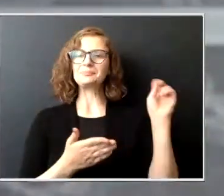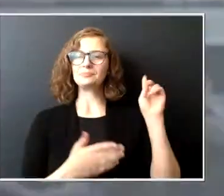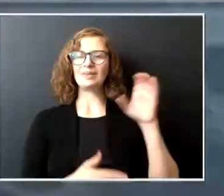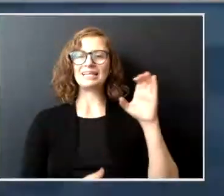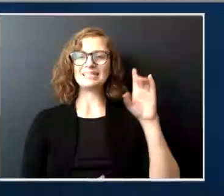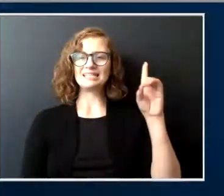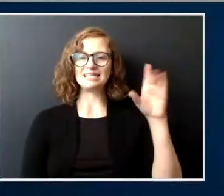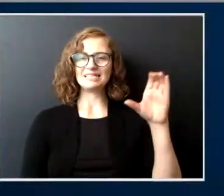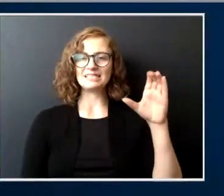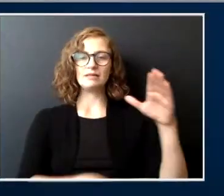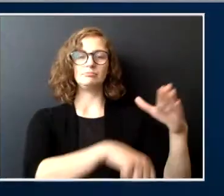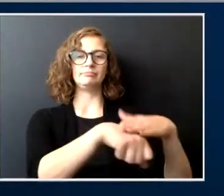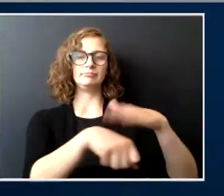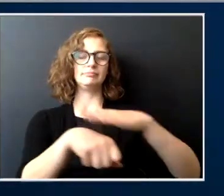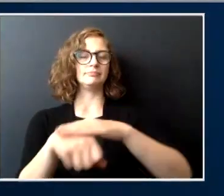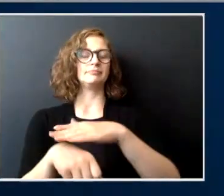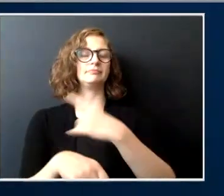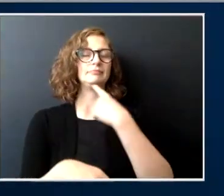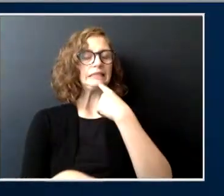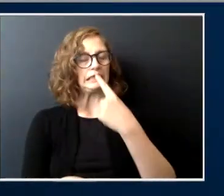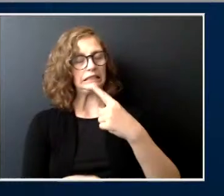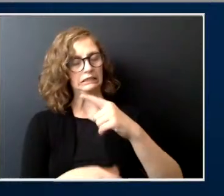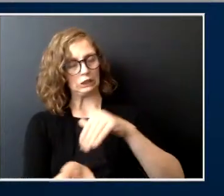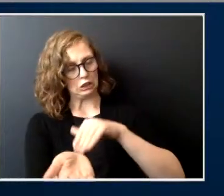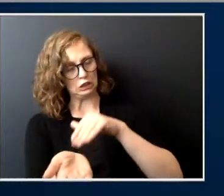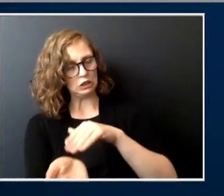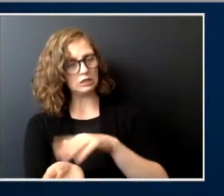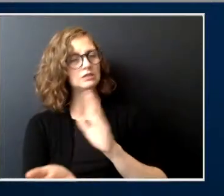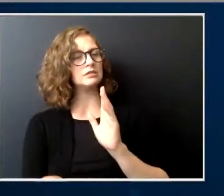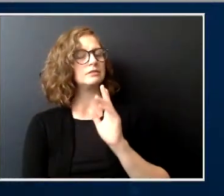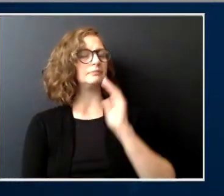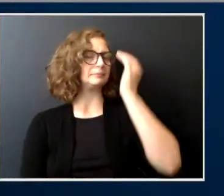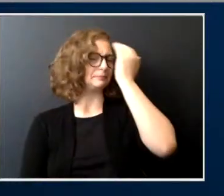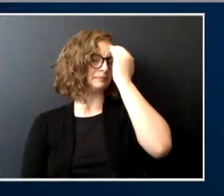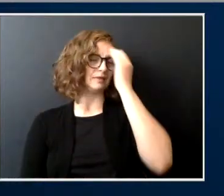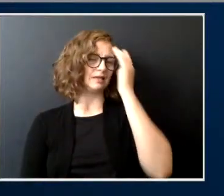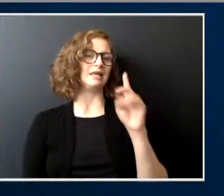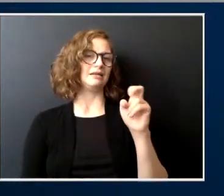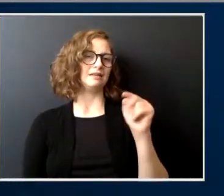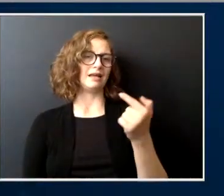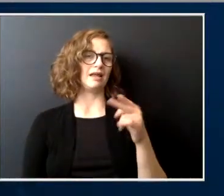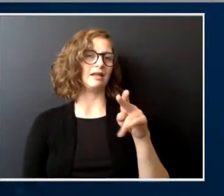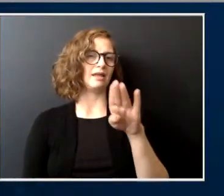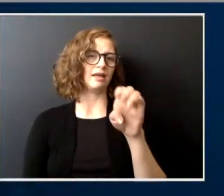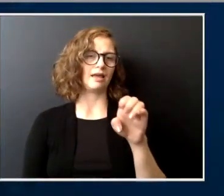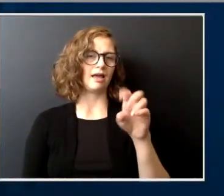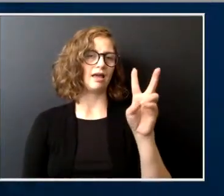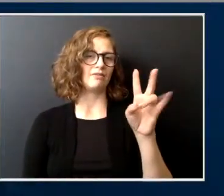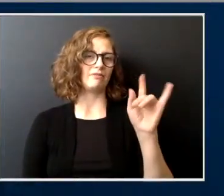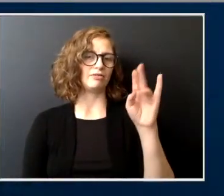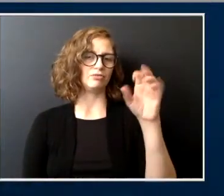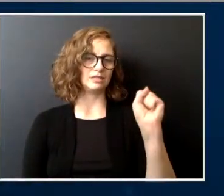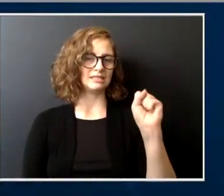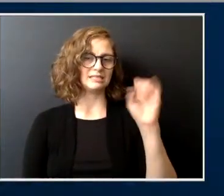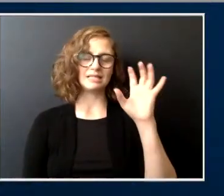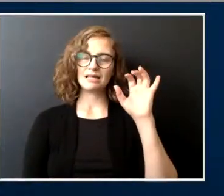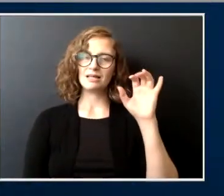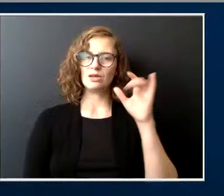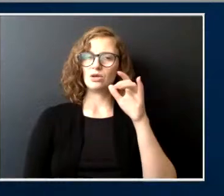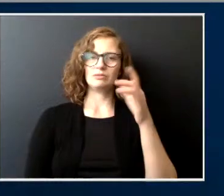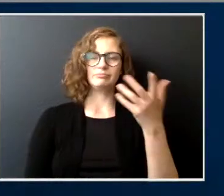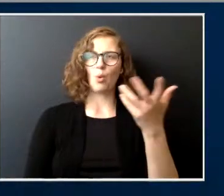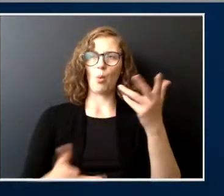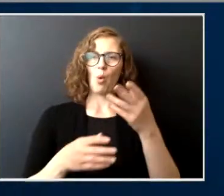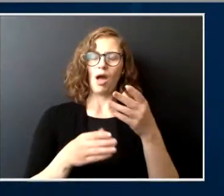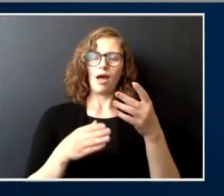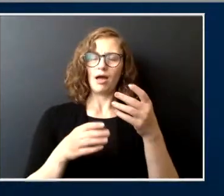telling doctors to look out for patients infected with the dengue virus. Now that's a mosquito-borne virus that usually stays in the tropical and subtropical areas like